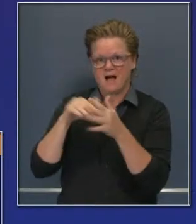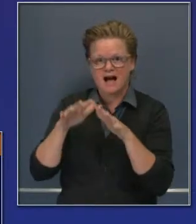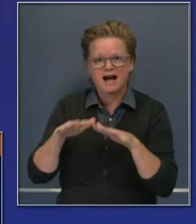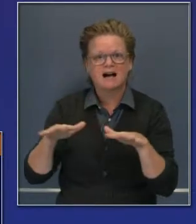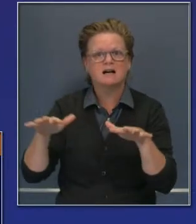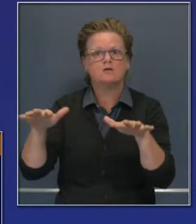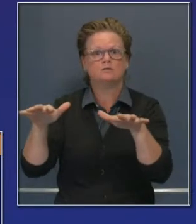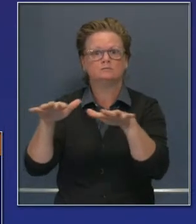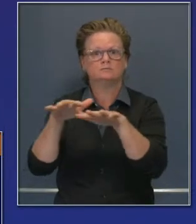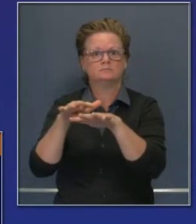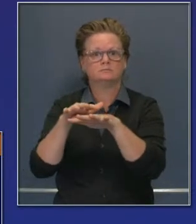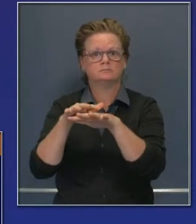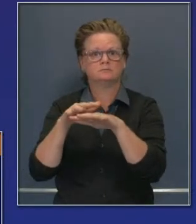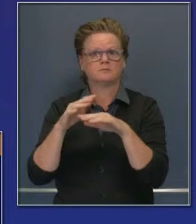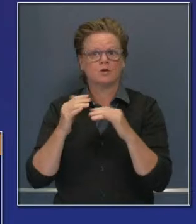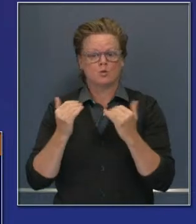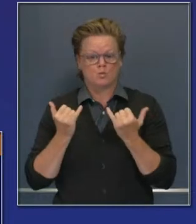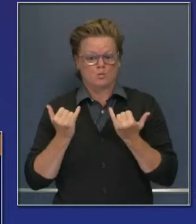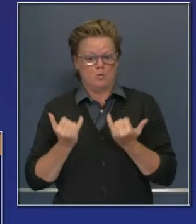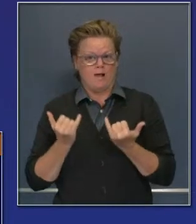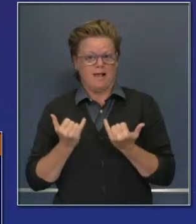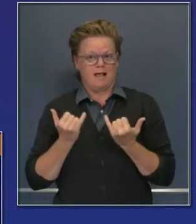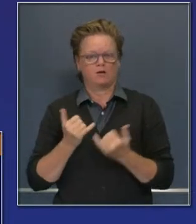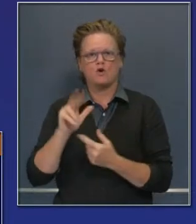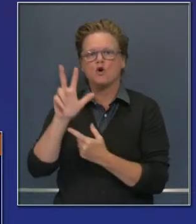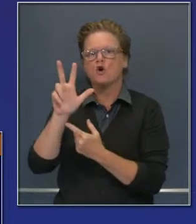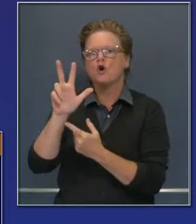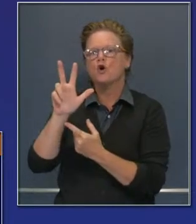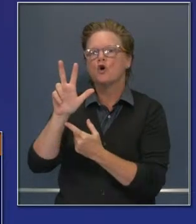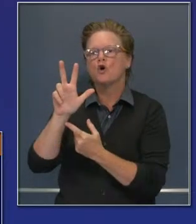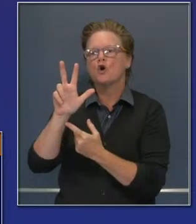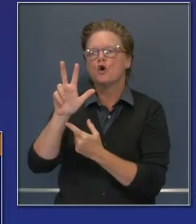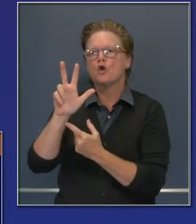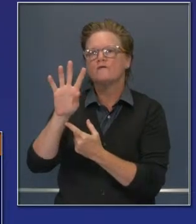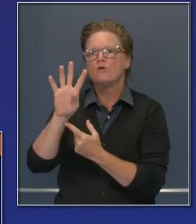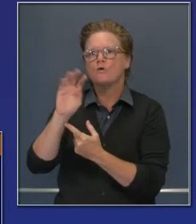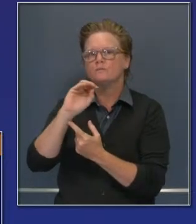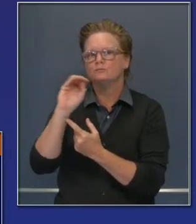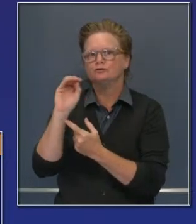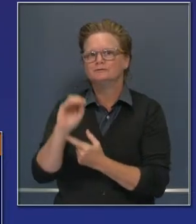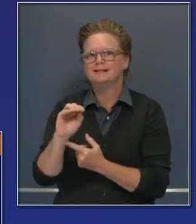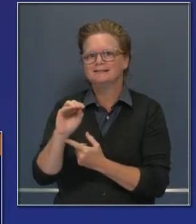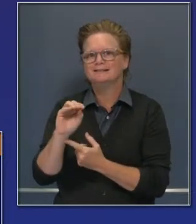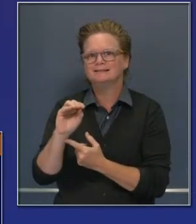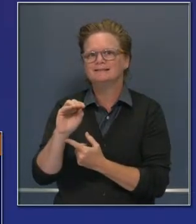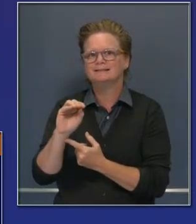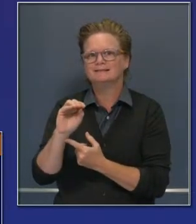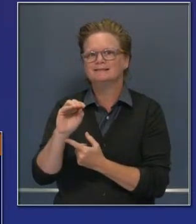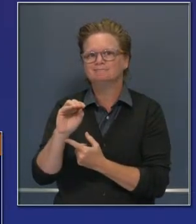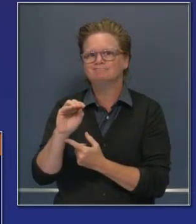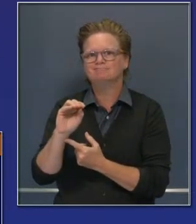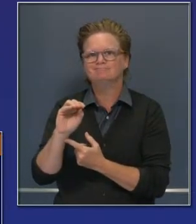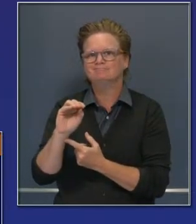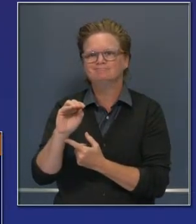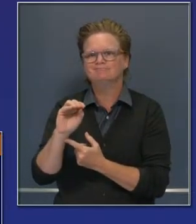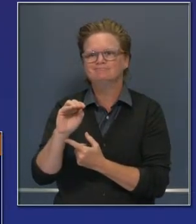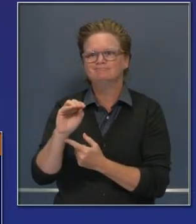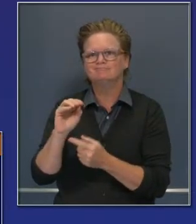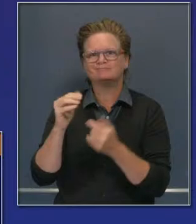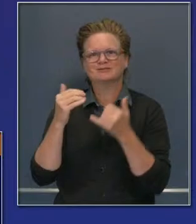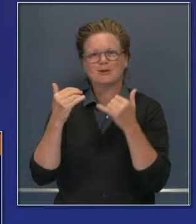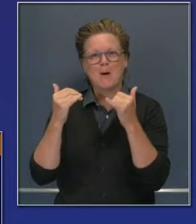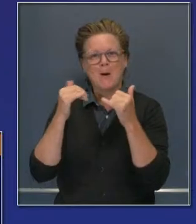in this complex. 30% containment. We've made some modest improvement in containment over the last number of